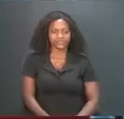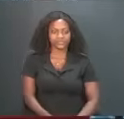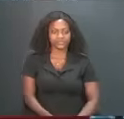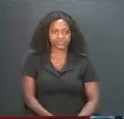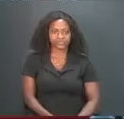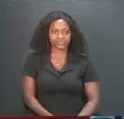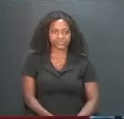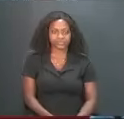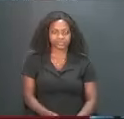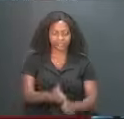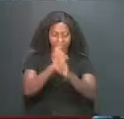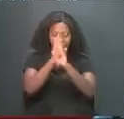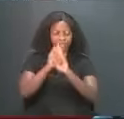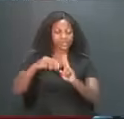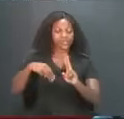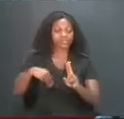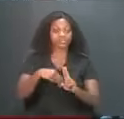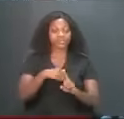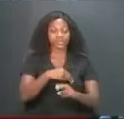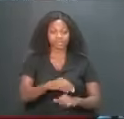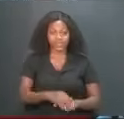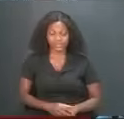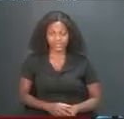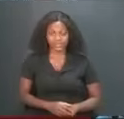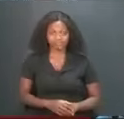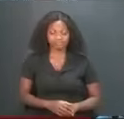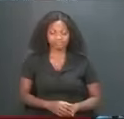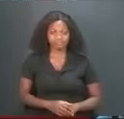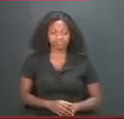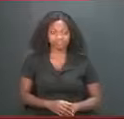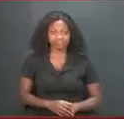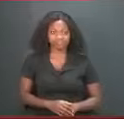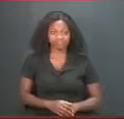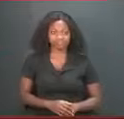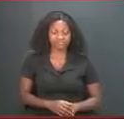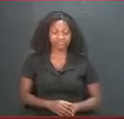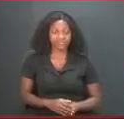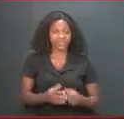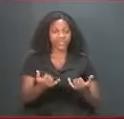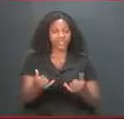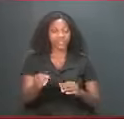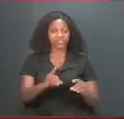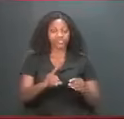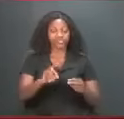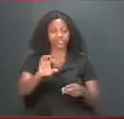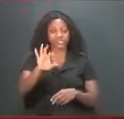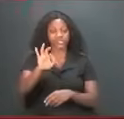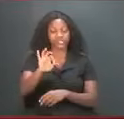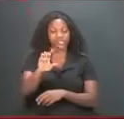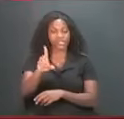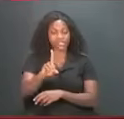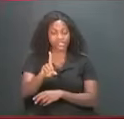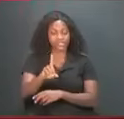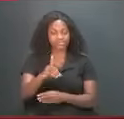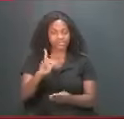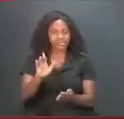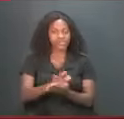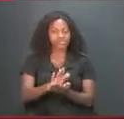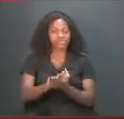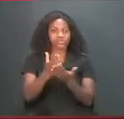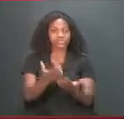Honorable members, we are back to item 9. Chairman, where's the chairman? Presentation of